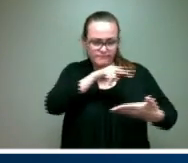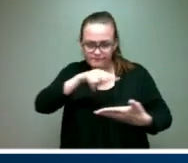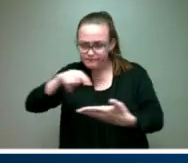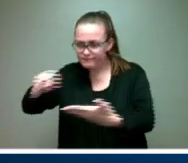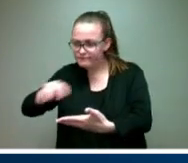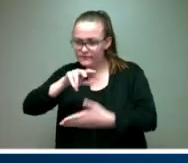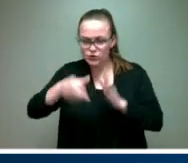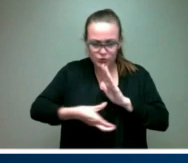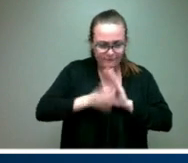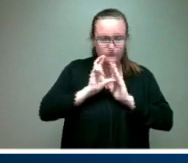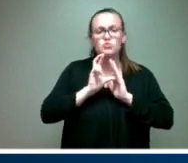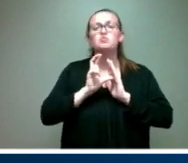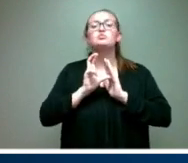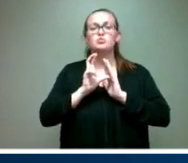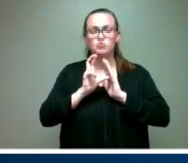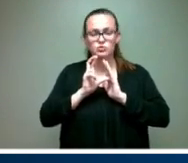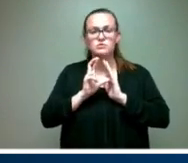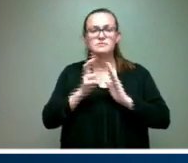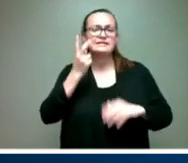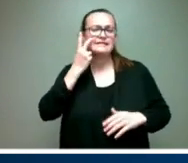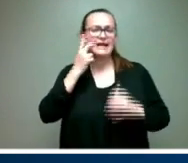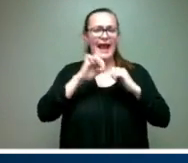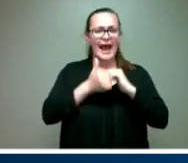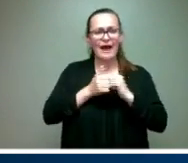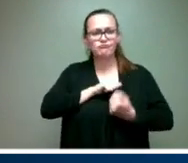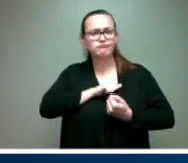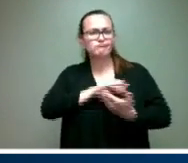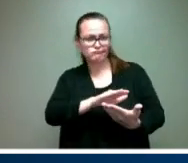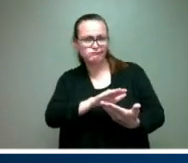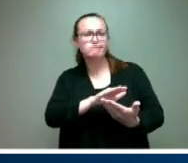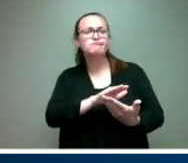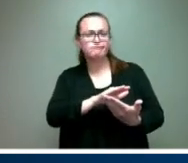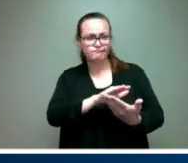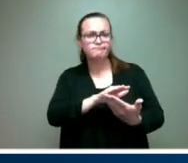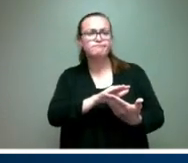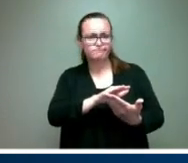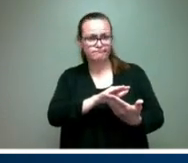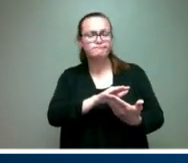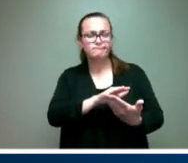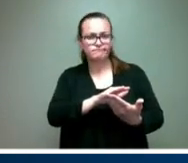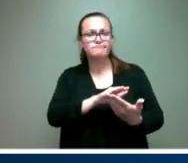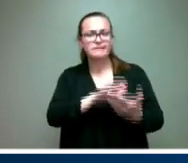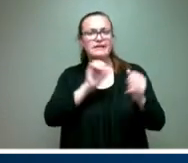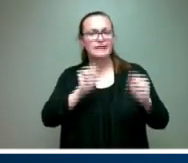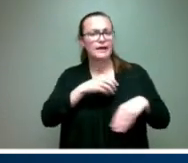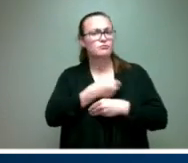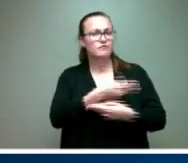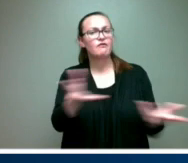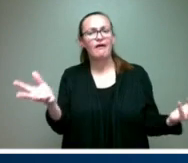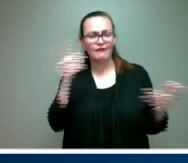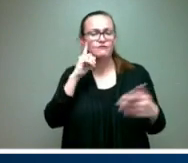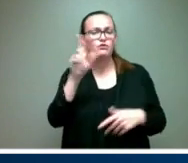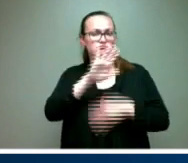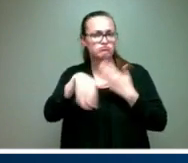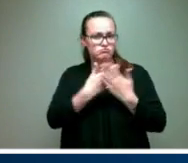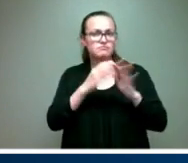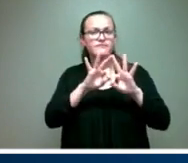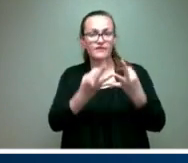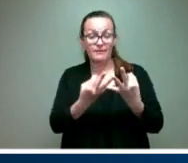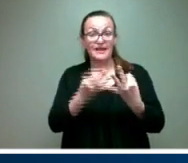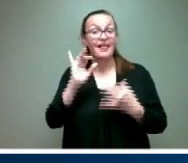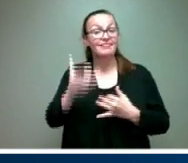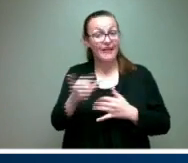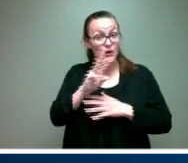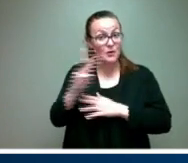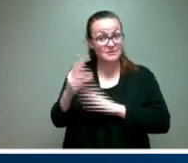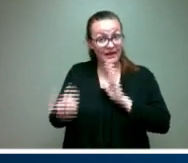can address get our families and our students exactly what they need. Mm-hmm. And that website, once again, is